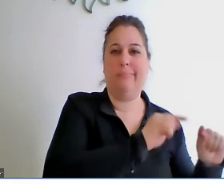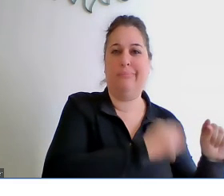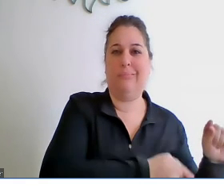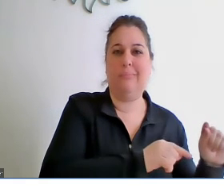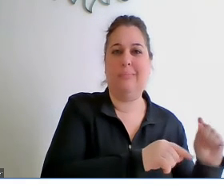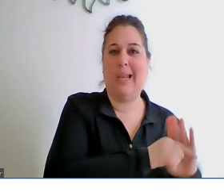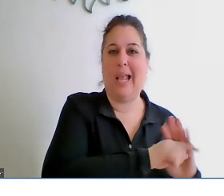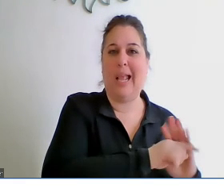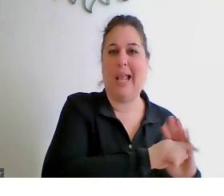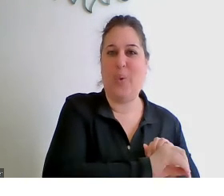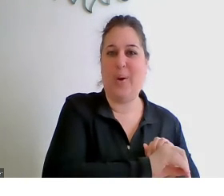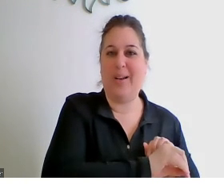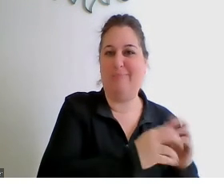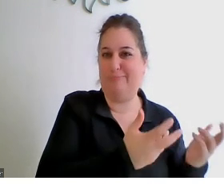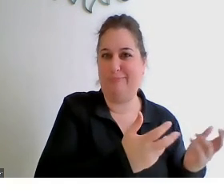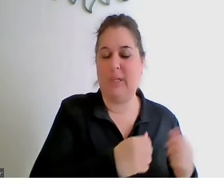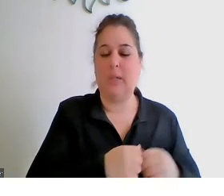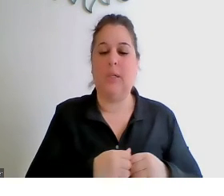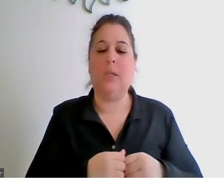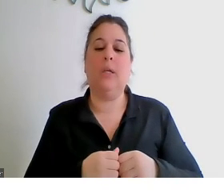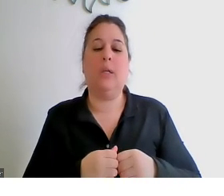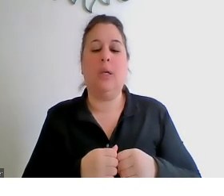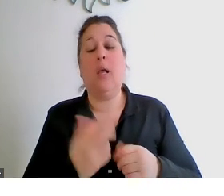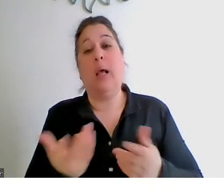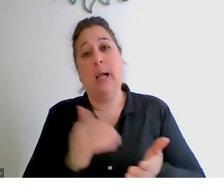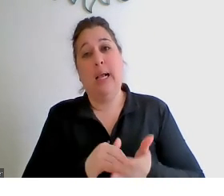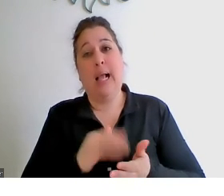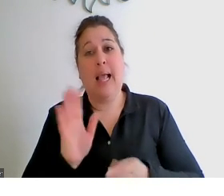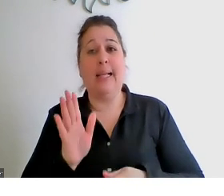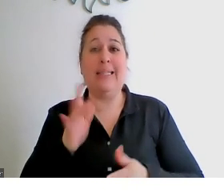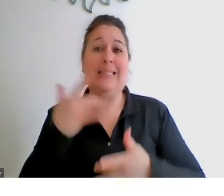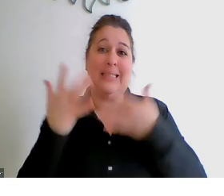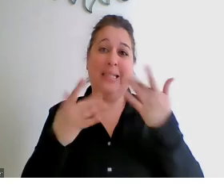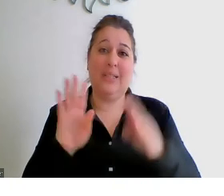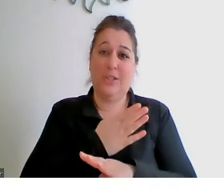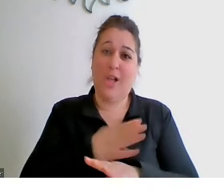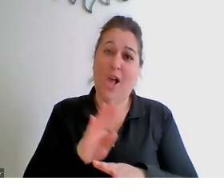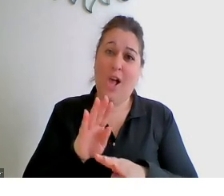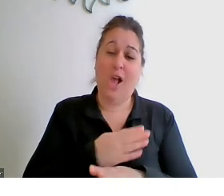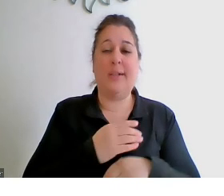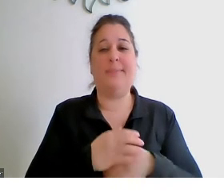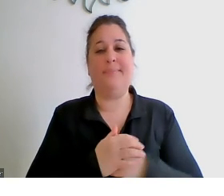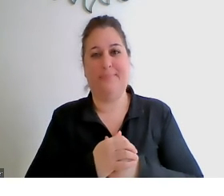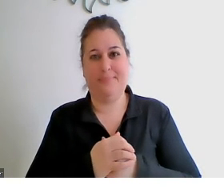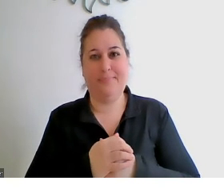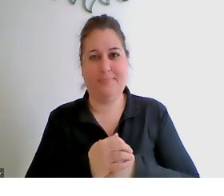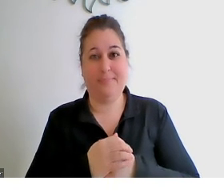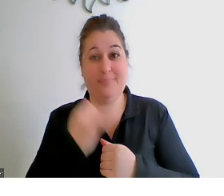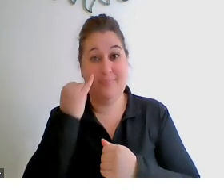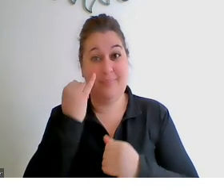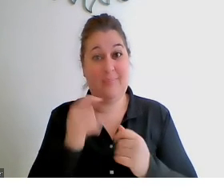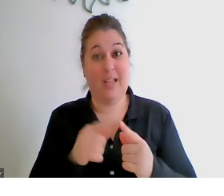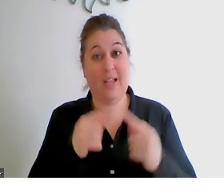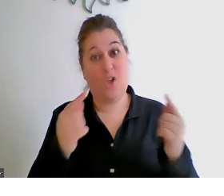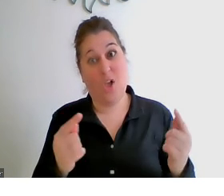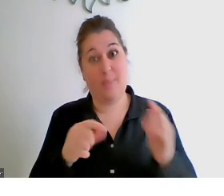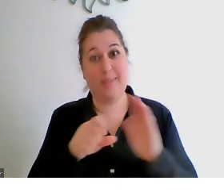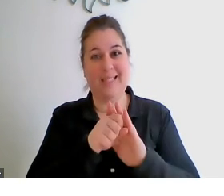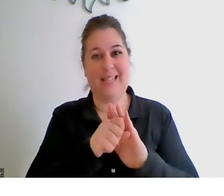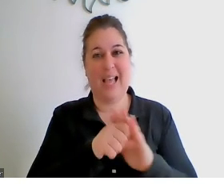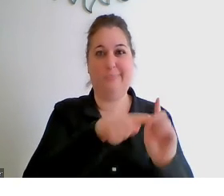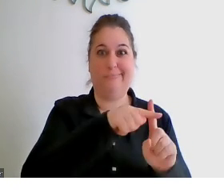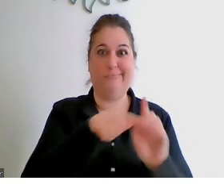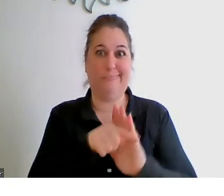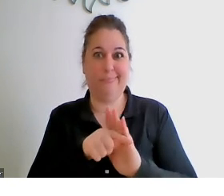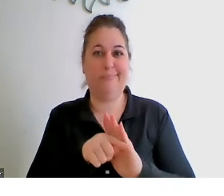the next part of the song when the signs are different. Different sign, subtract. Keep the sign of the further number.